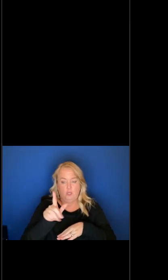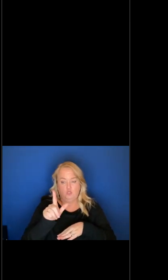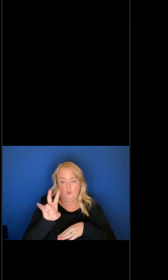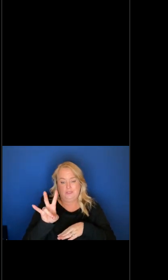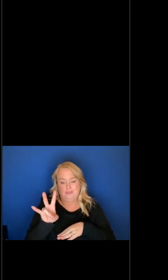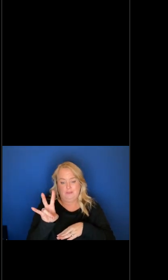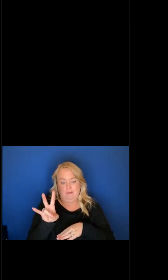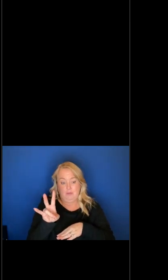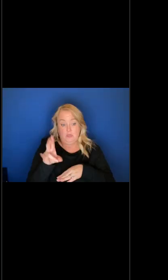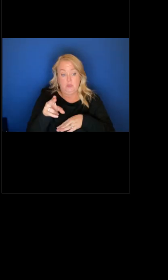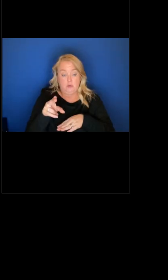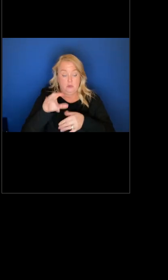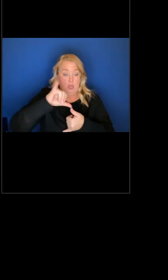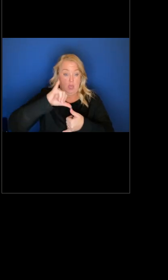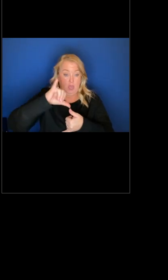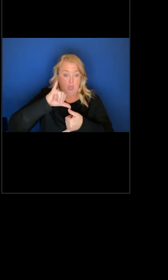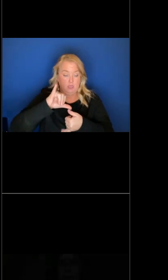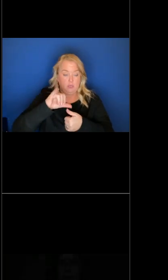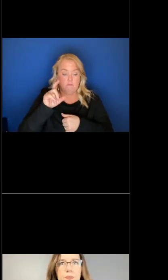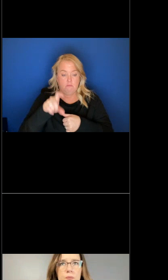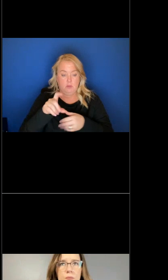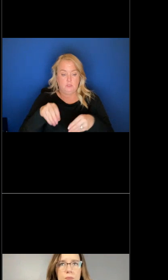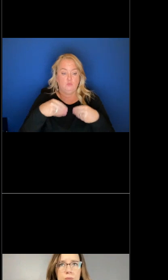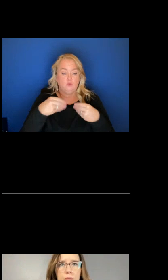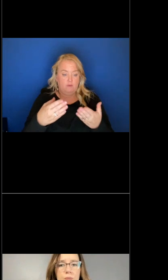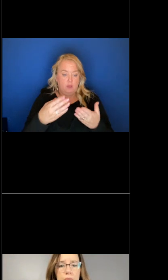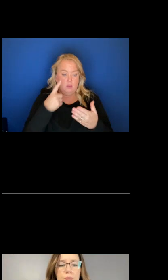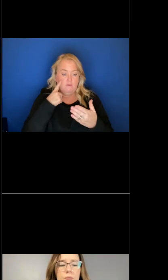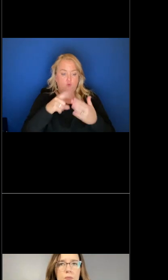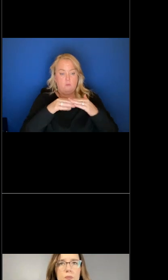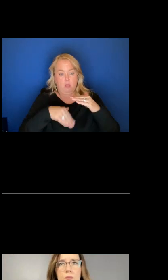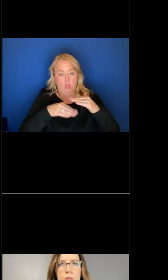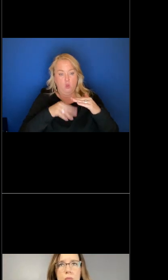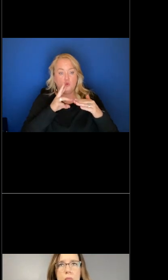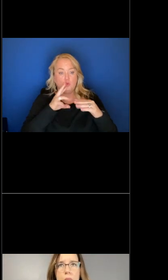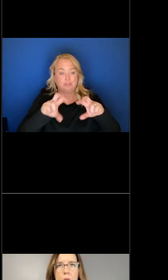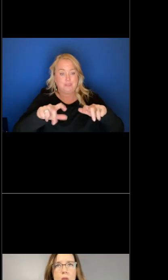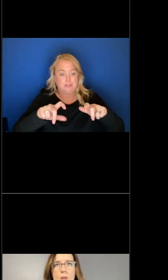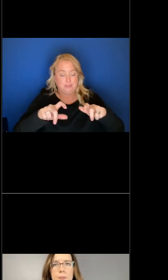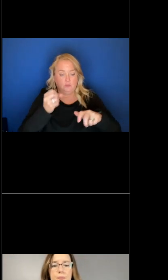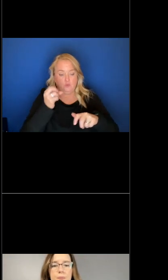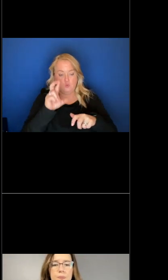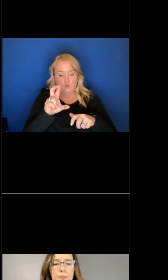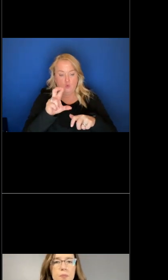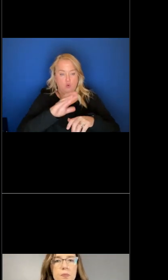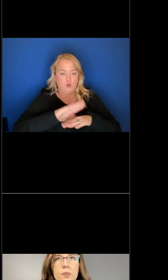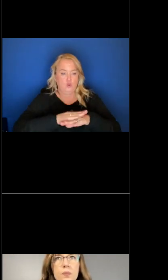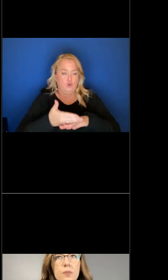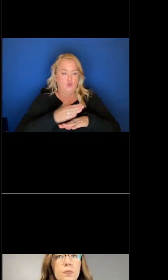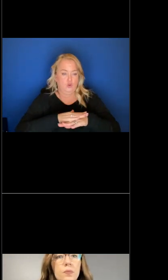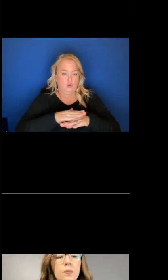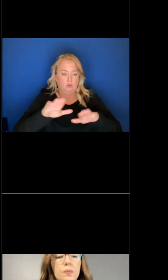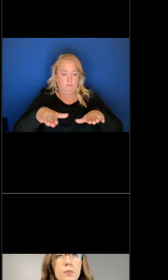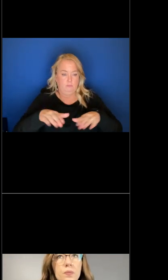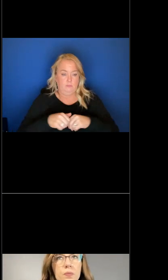by 27 inches high must be provided below the sink or cooktop.